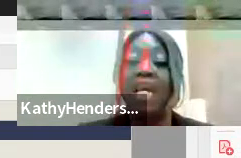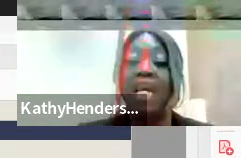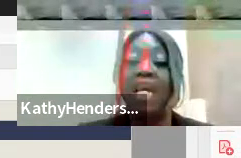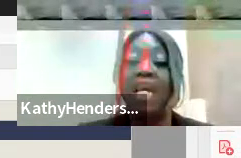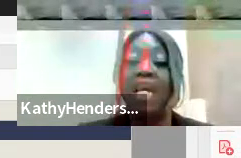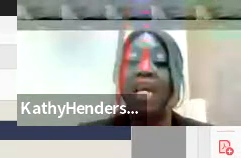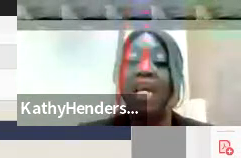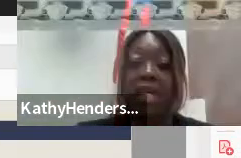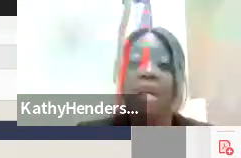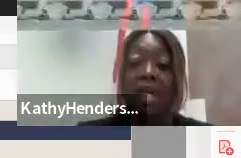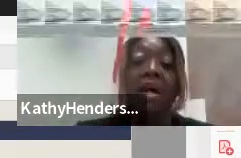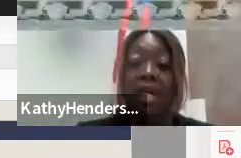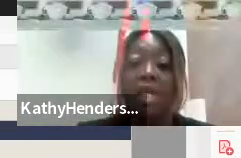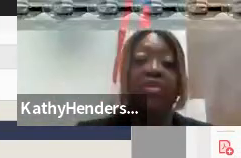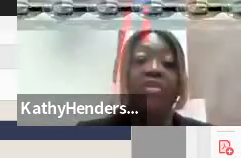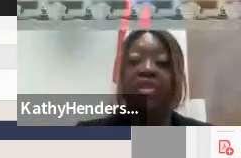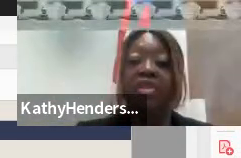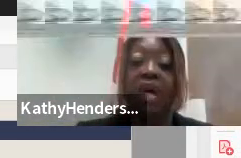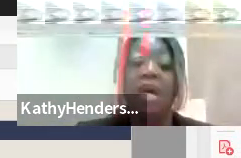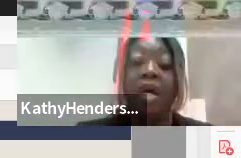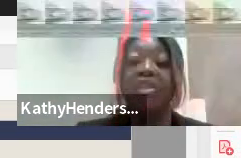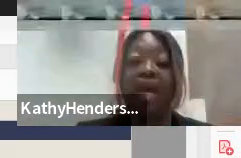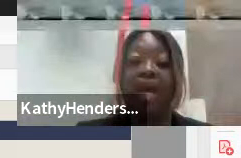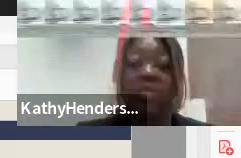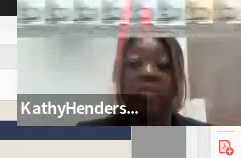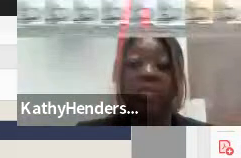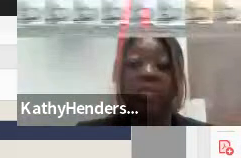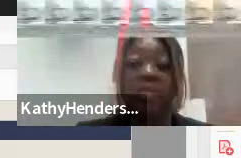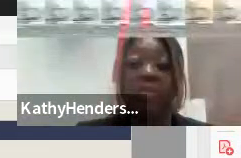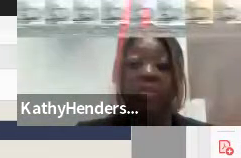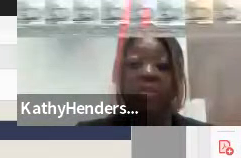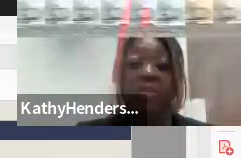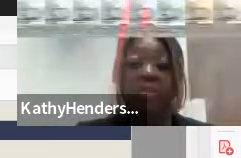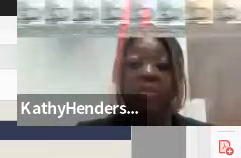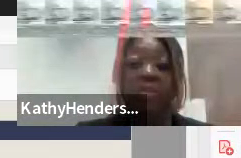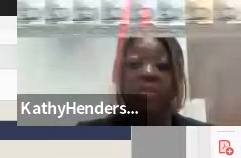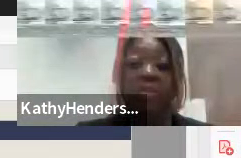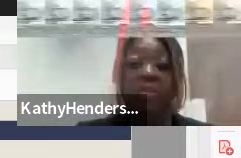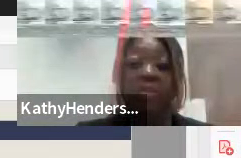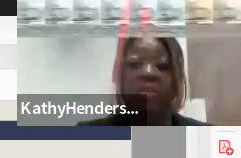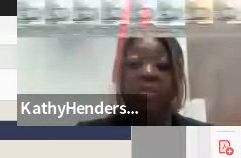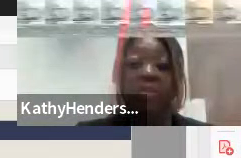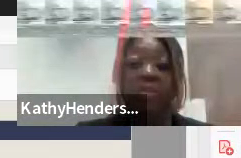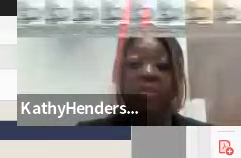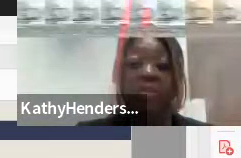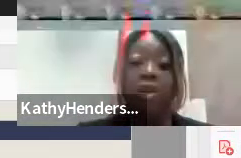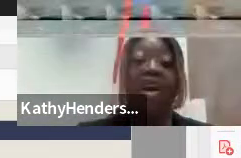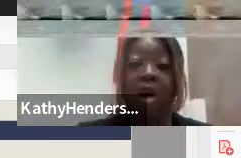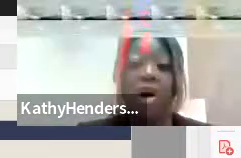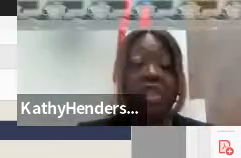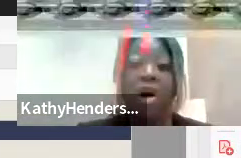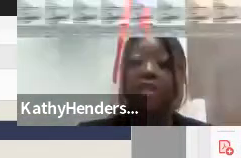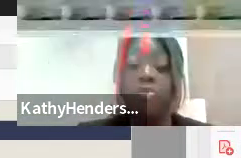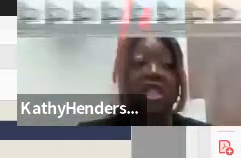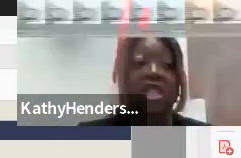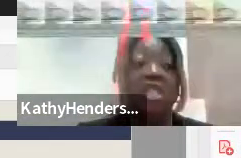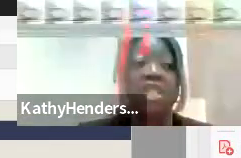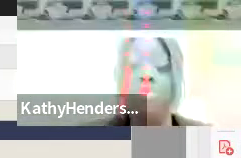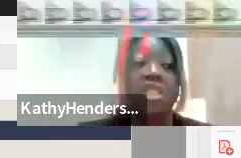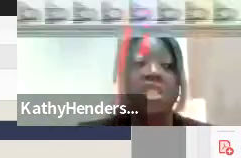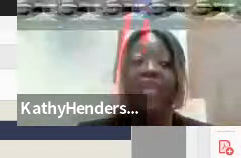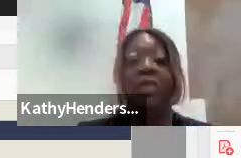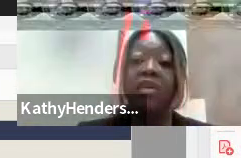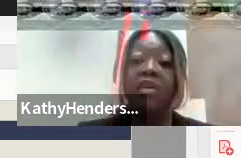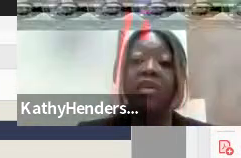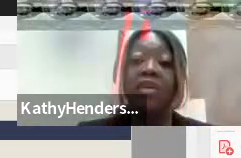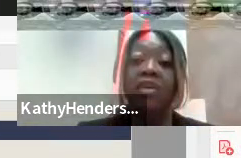for our neighbors. The character defining elements of that community are going to be forever lost, which is,